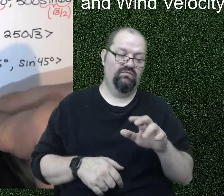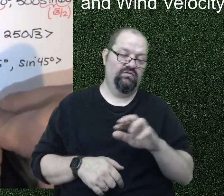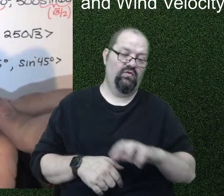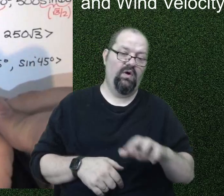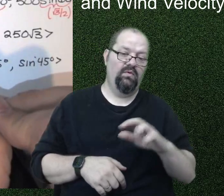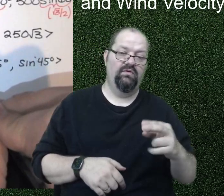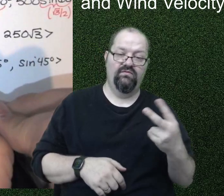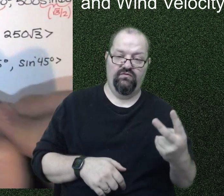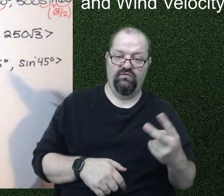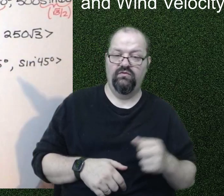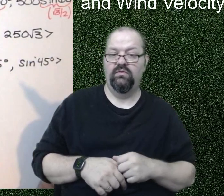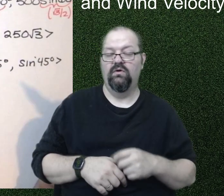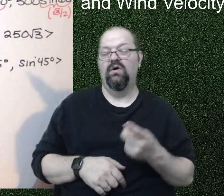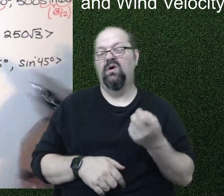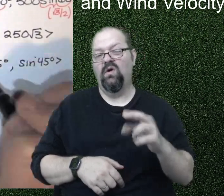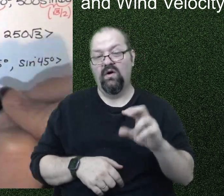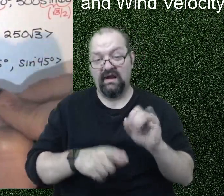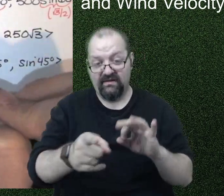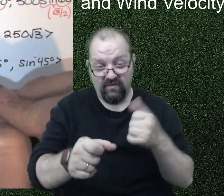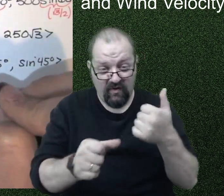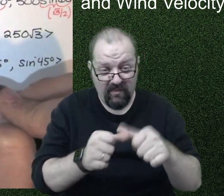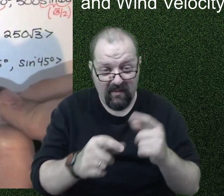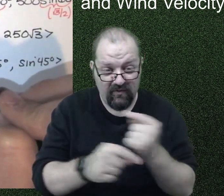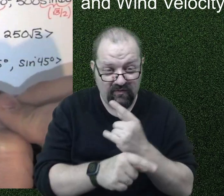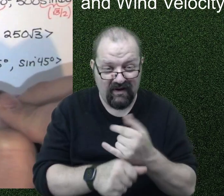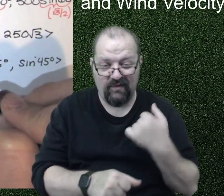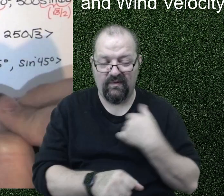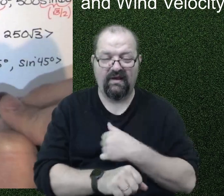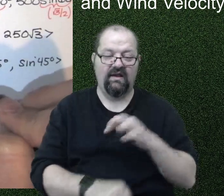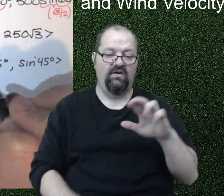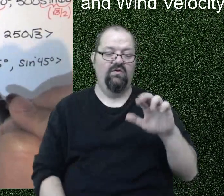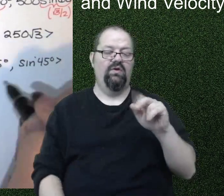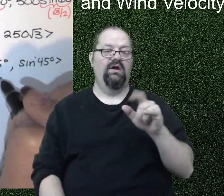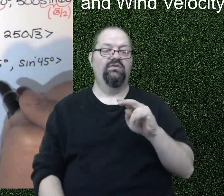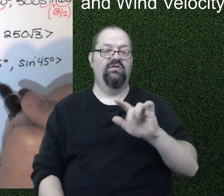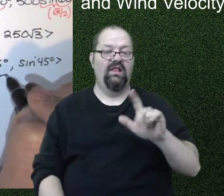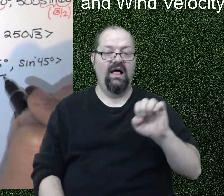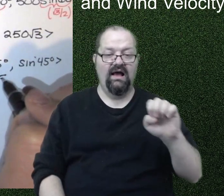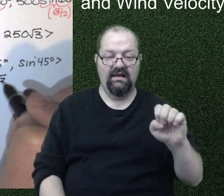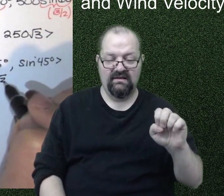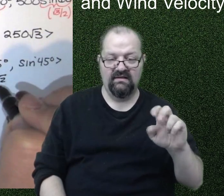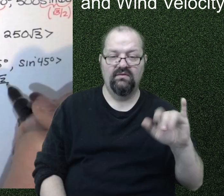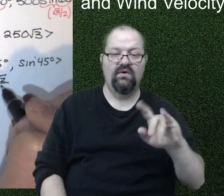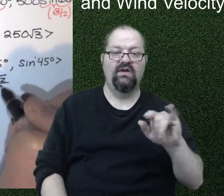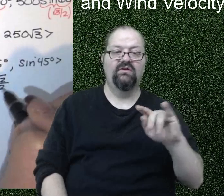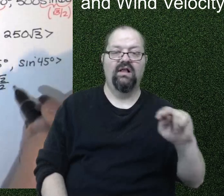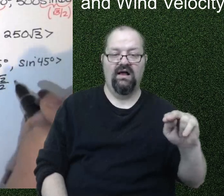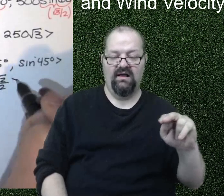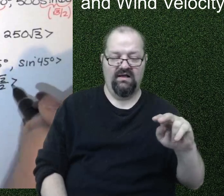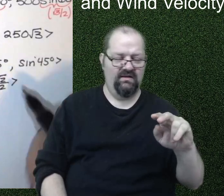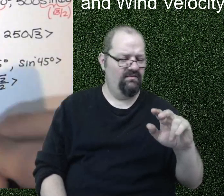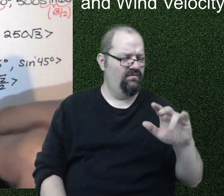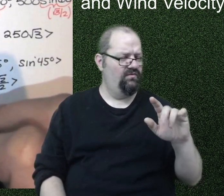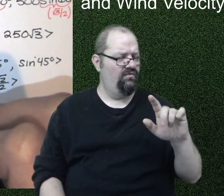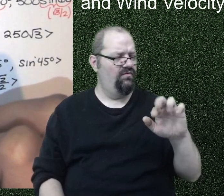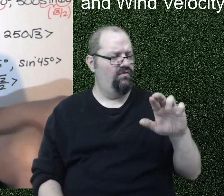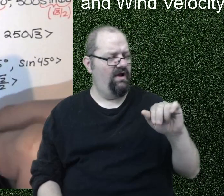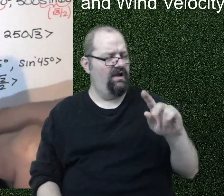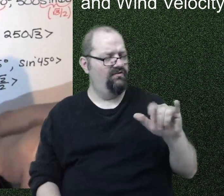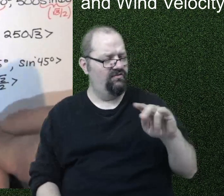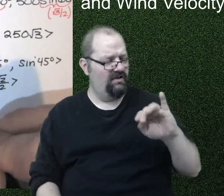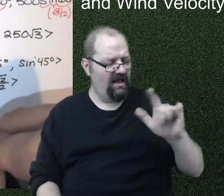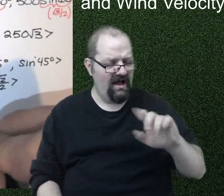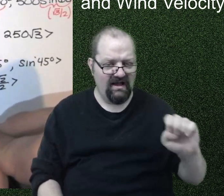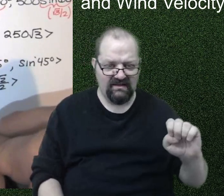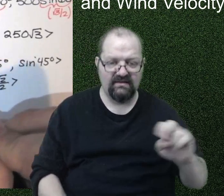remember from trig, we rationalized, we called that square root of 2 over 2. Can distribute your 70